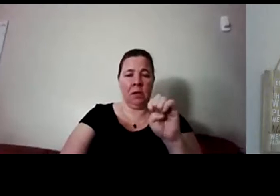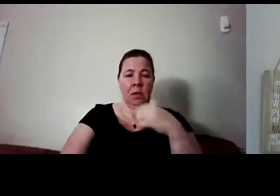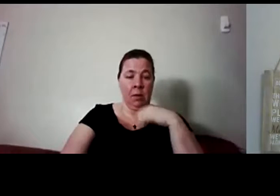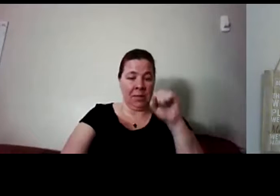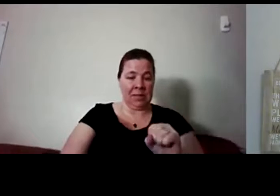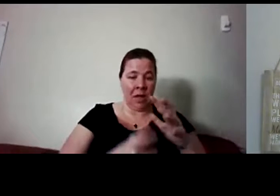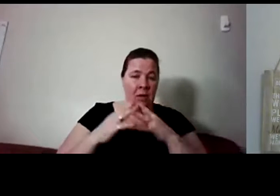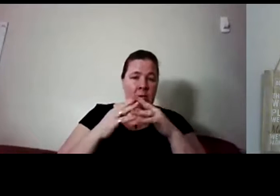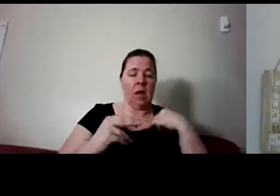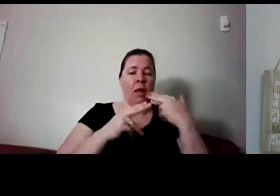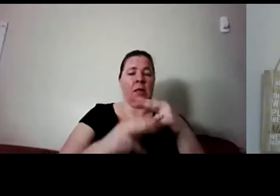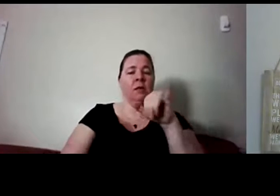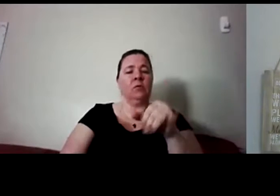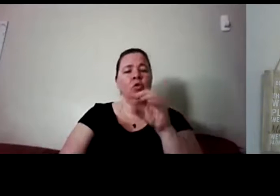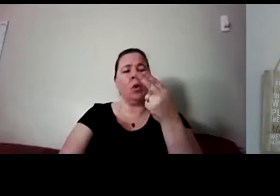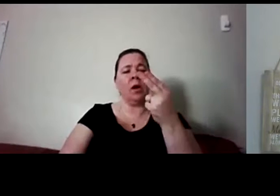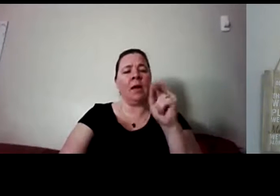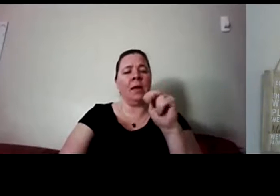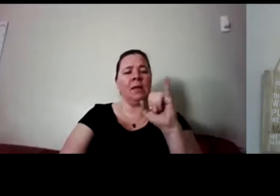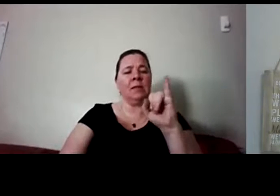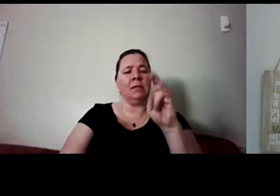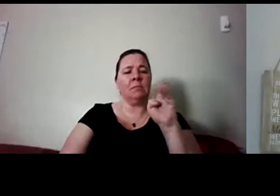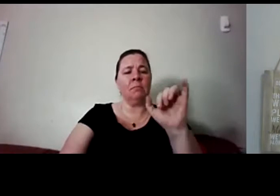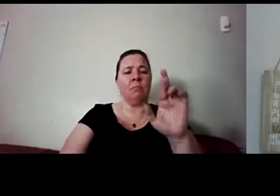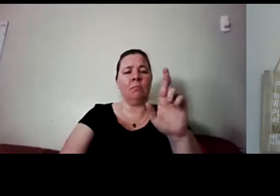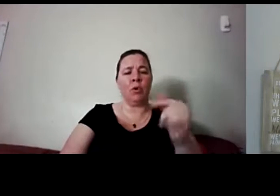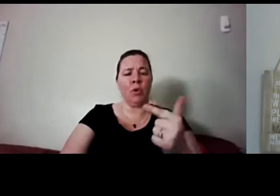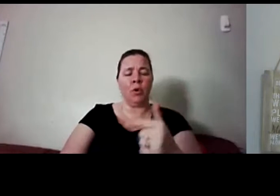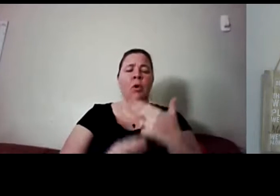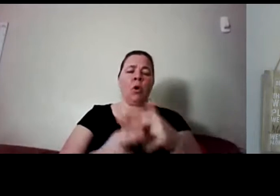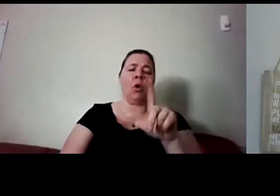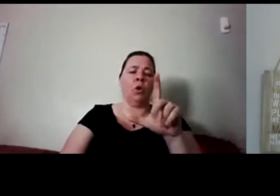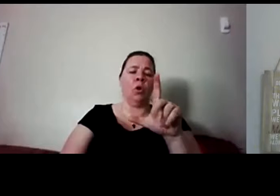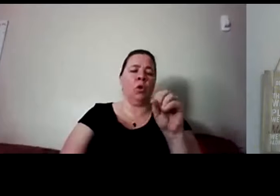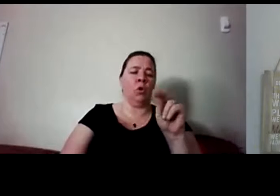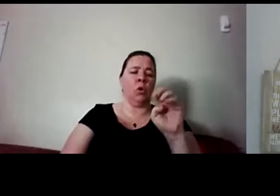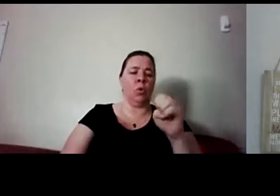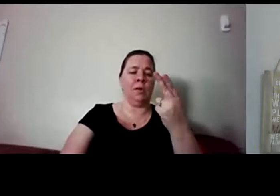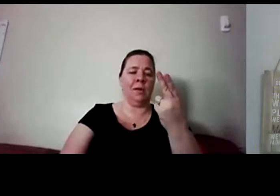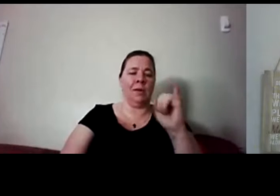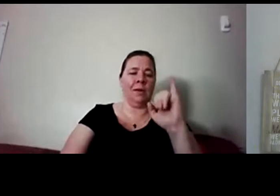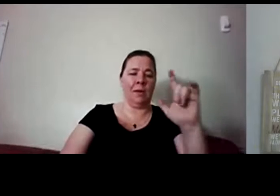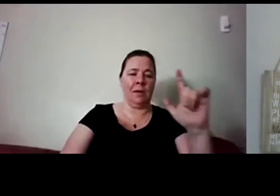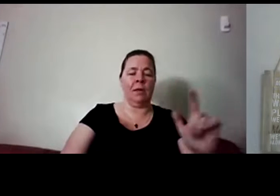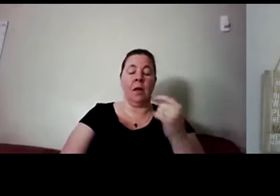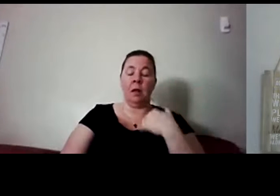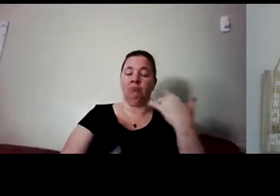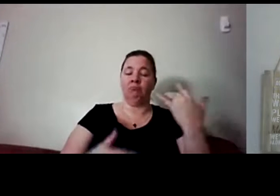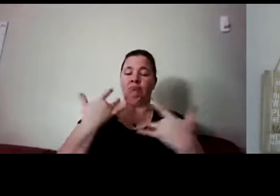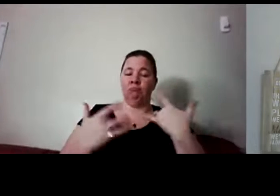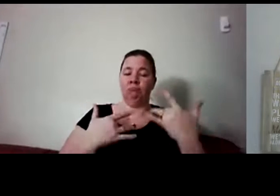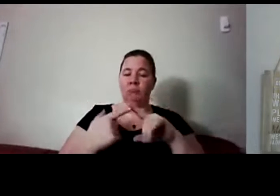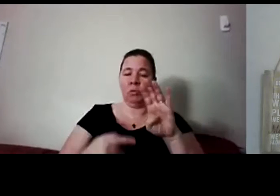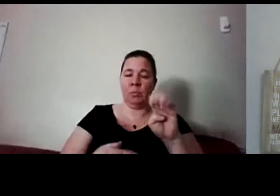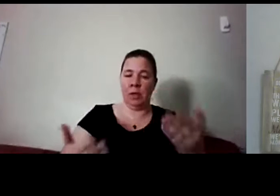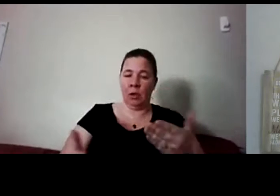live in Johannesburg in a suburb called Lone Hill. And yeah, very, very excited to be here. And I just want to say